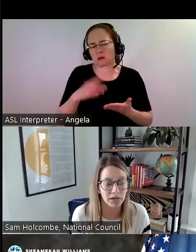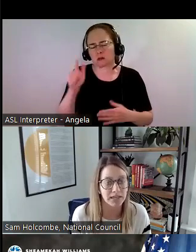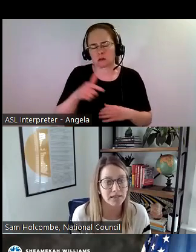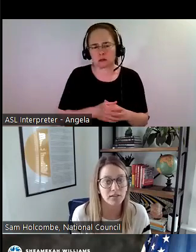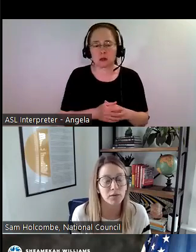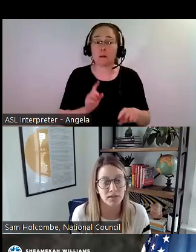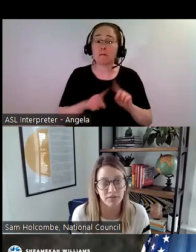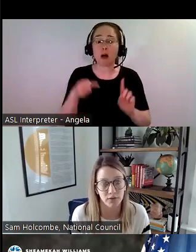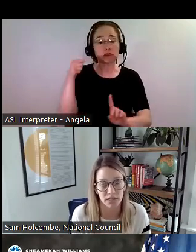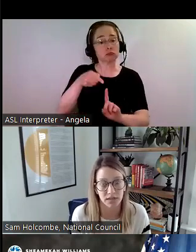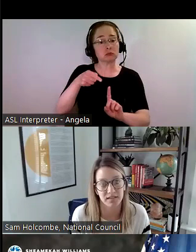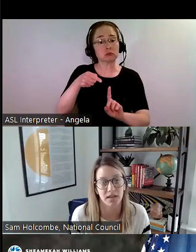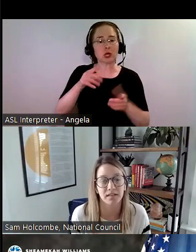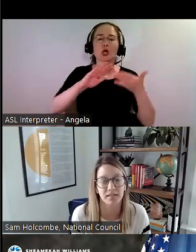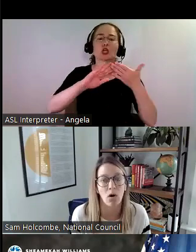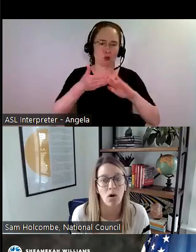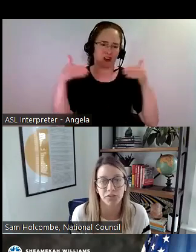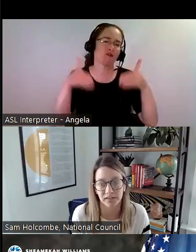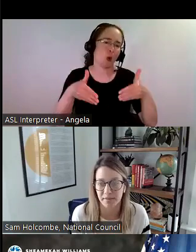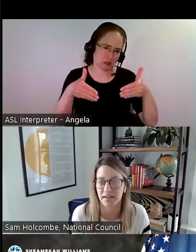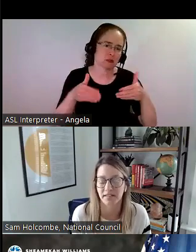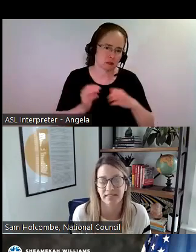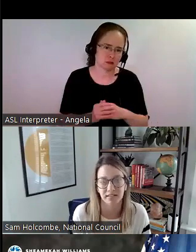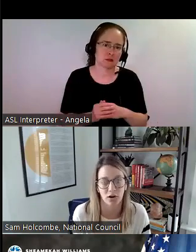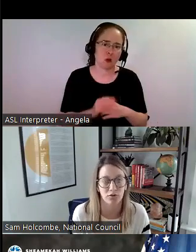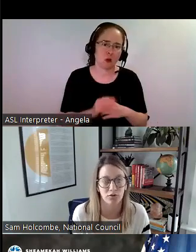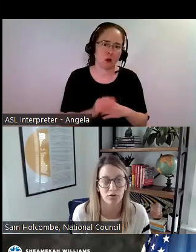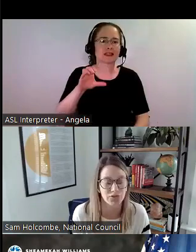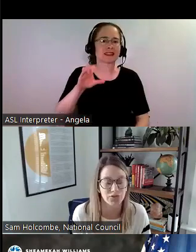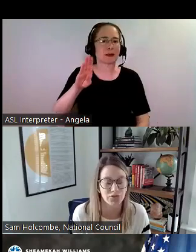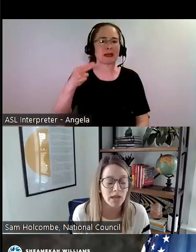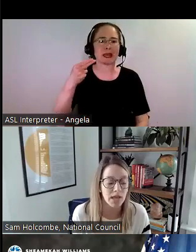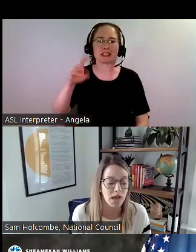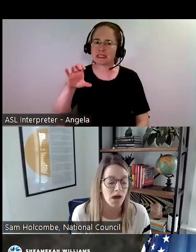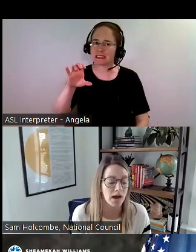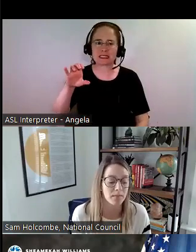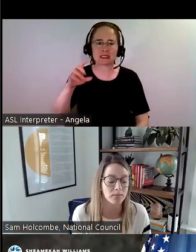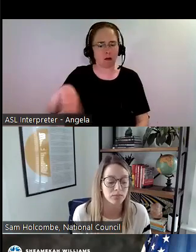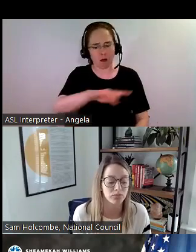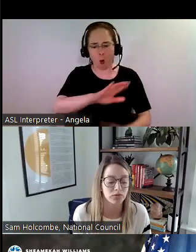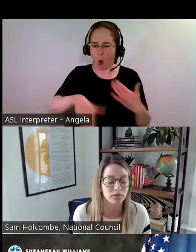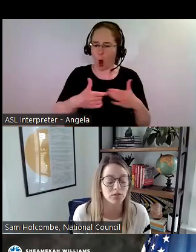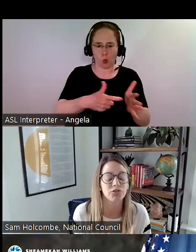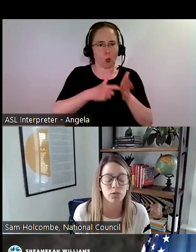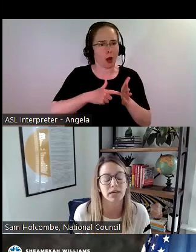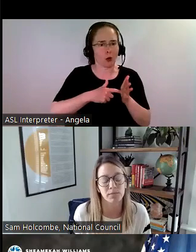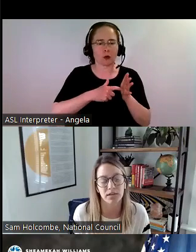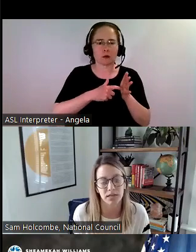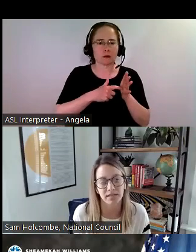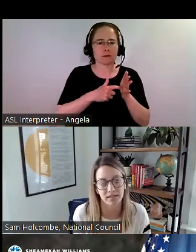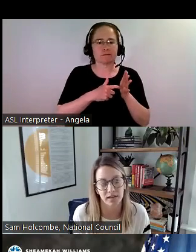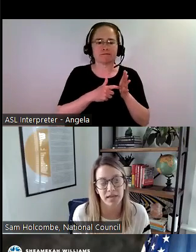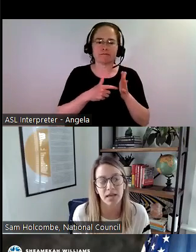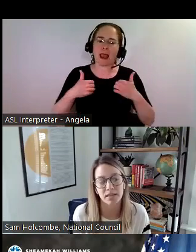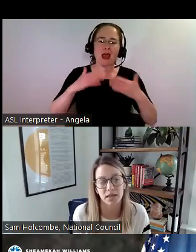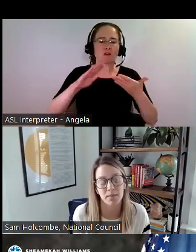its core, it's community focused. And so all CCBHCs are required to do a